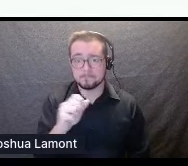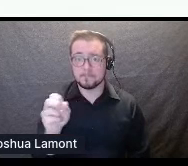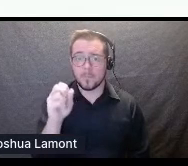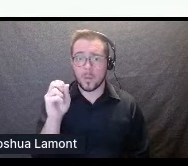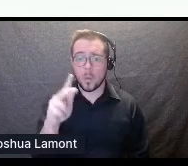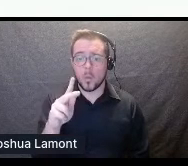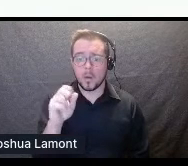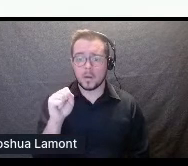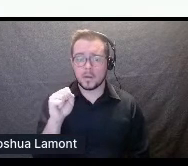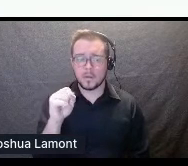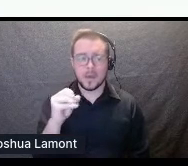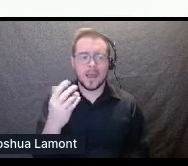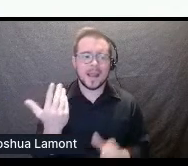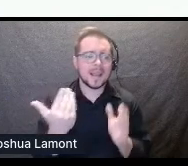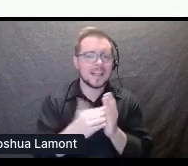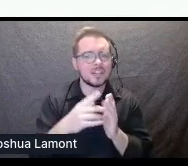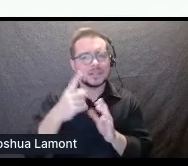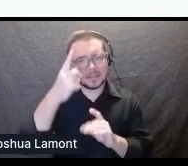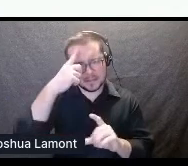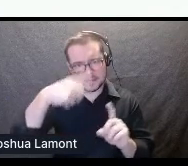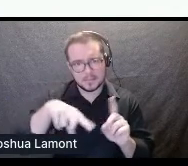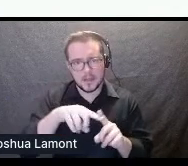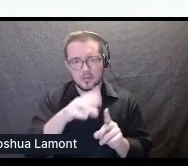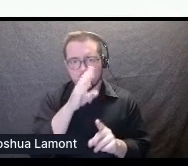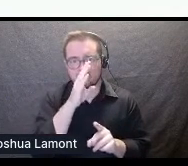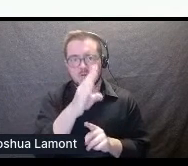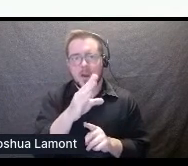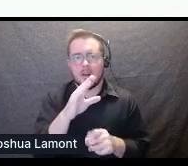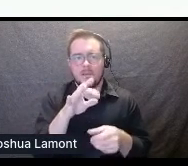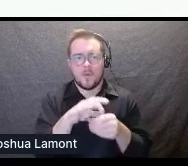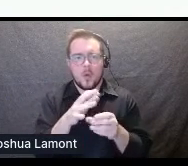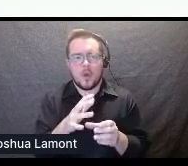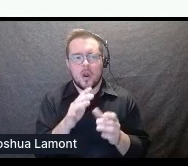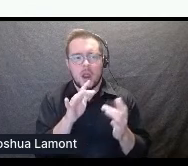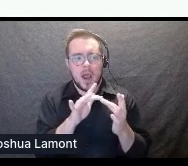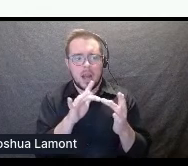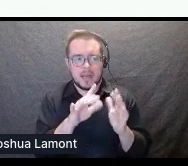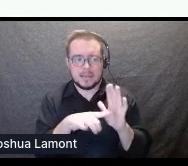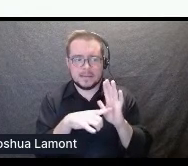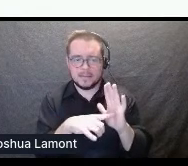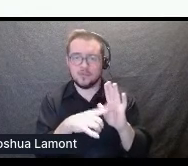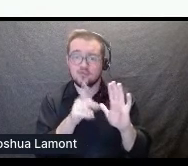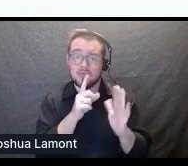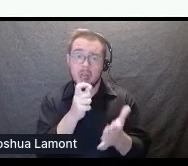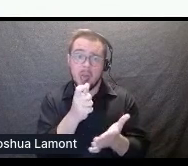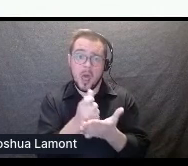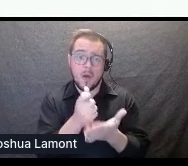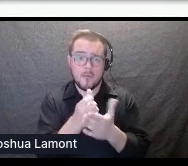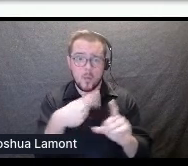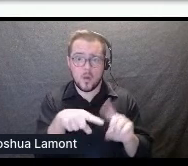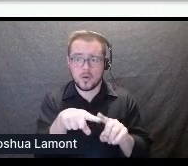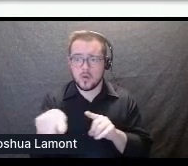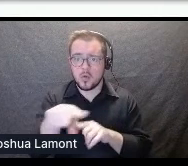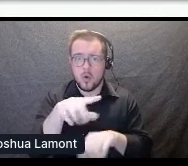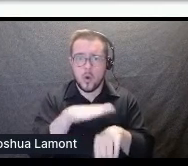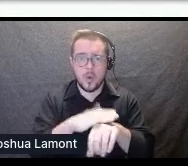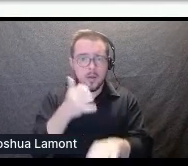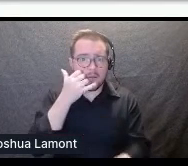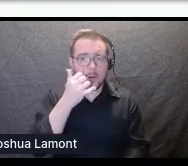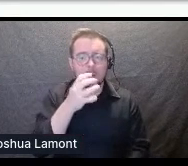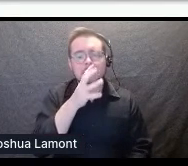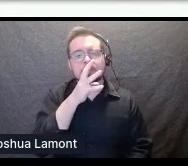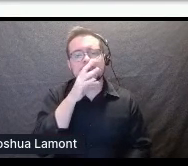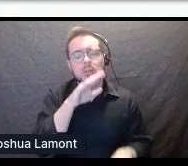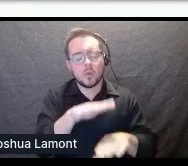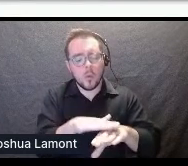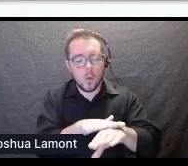Okay, so, and then just to consider a direct voter contact example, it's really helpful when you're on the phone to speak slowly and